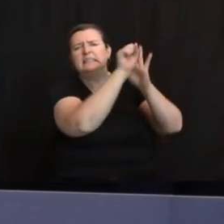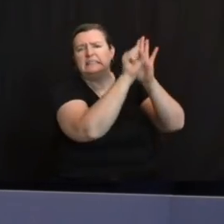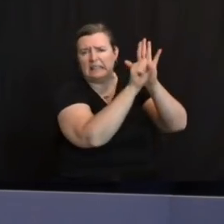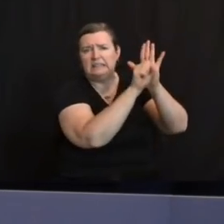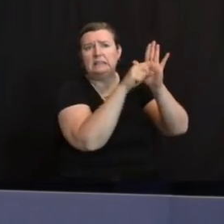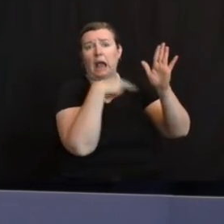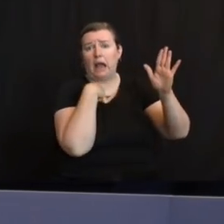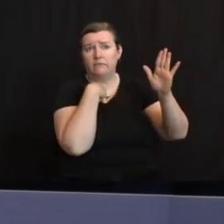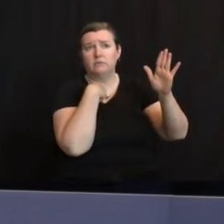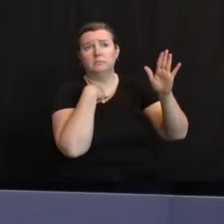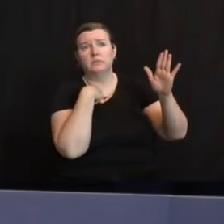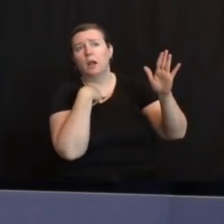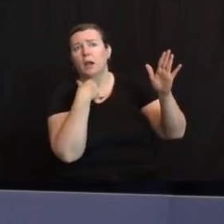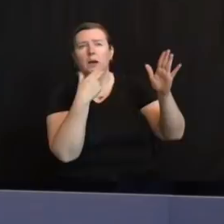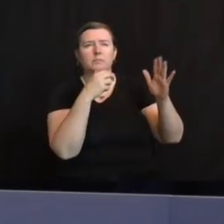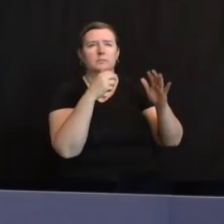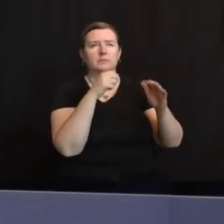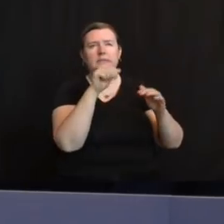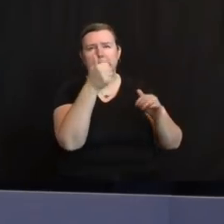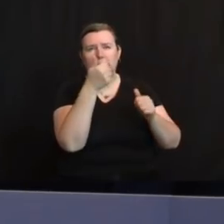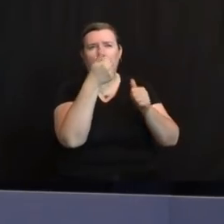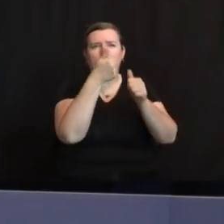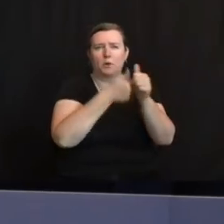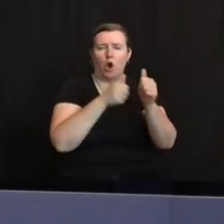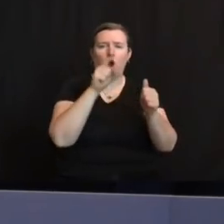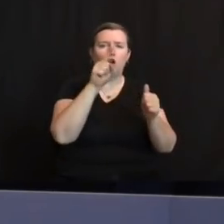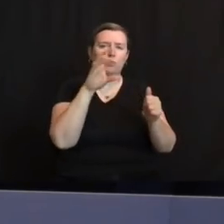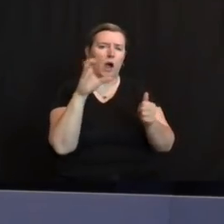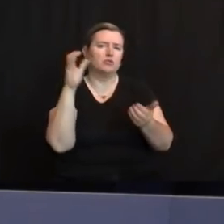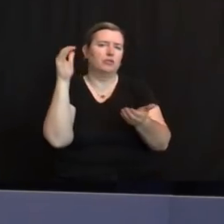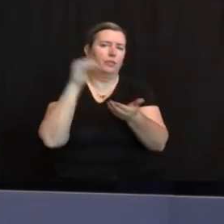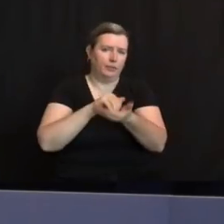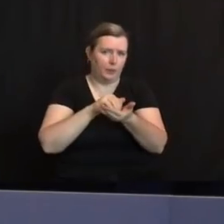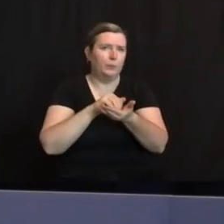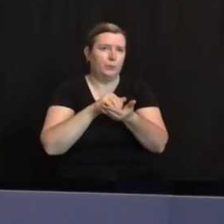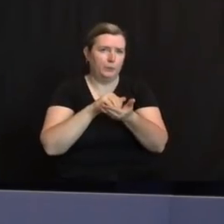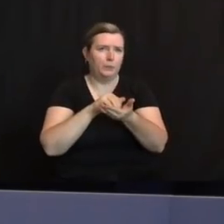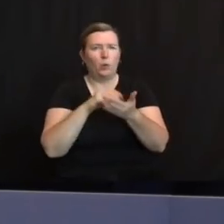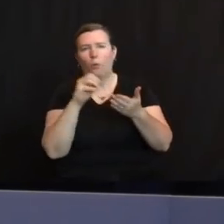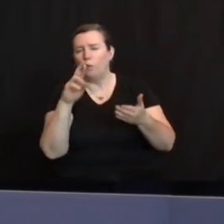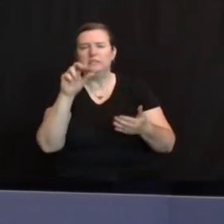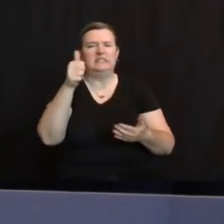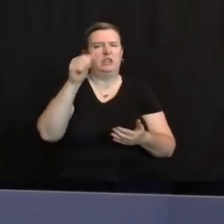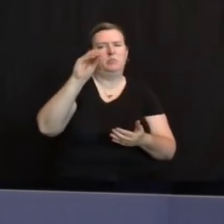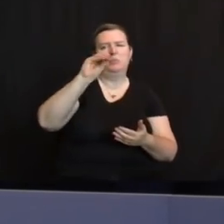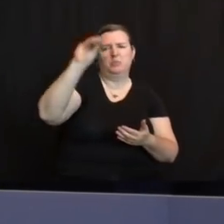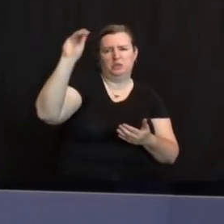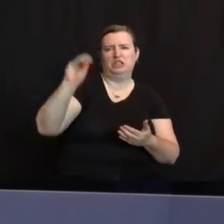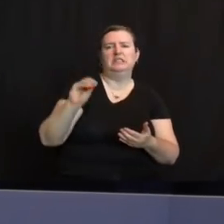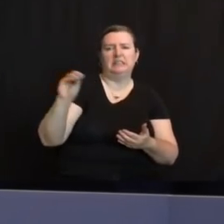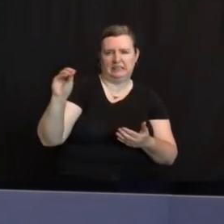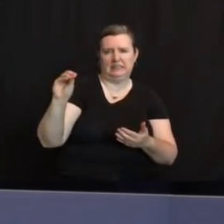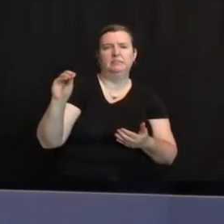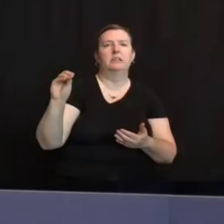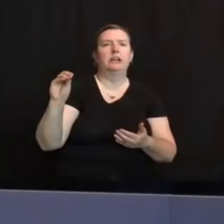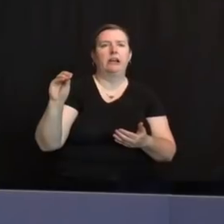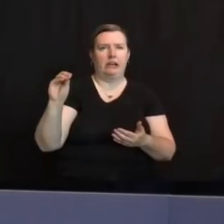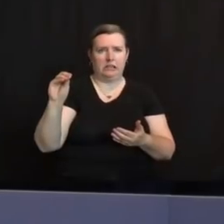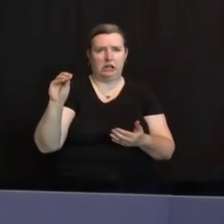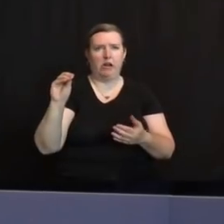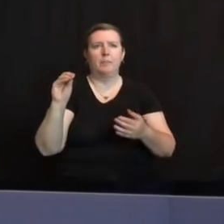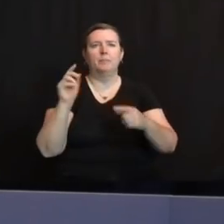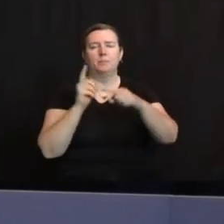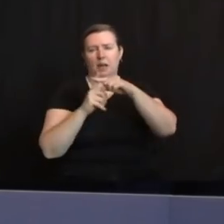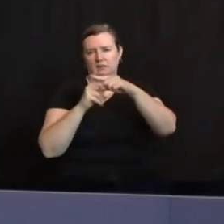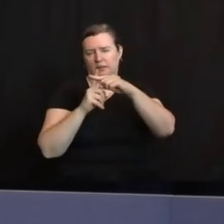residents, or a state with 10% or higher positivity rate over a 7-day rolling